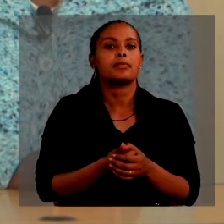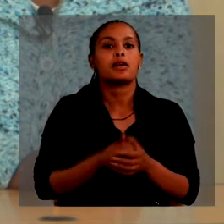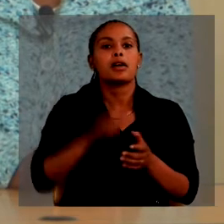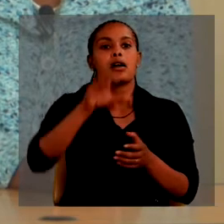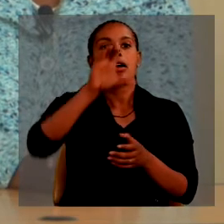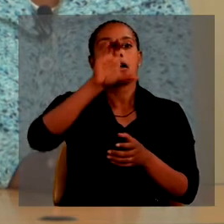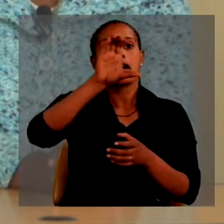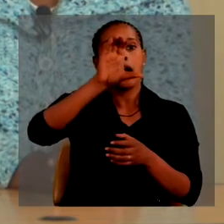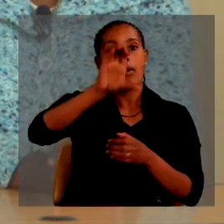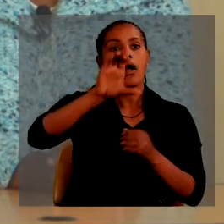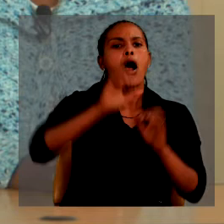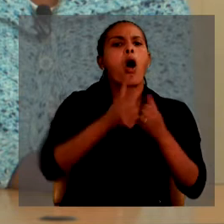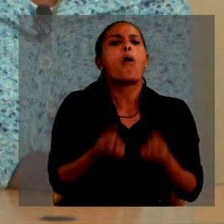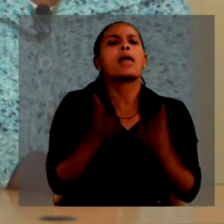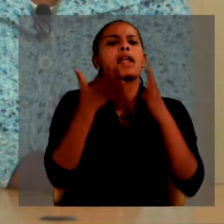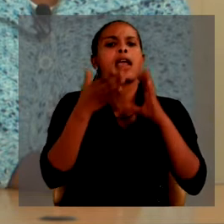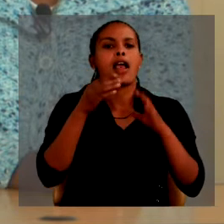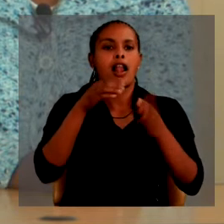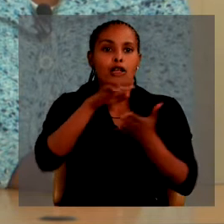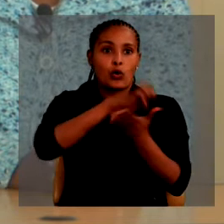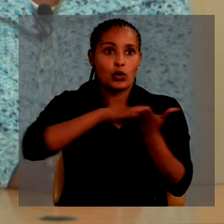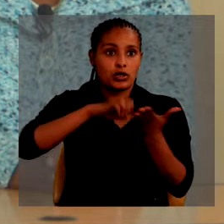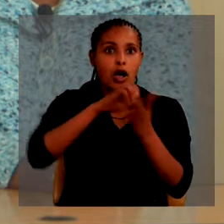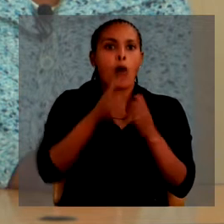Carbon has how many electrons?